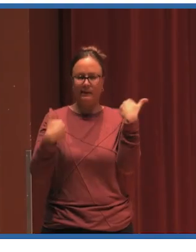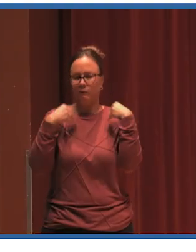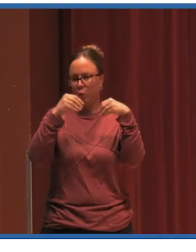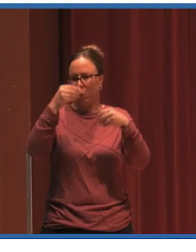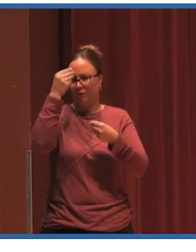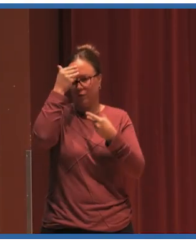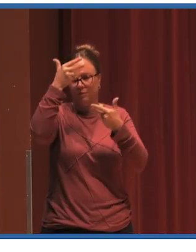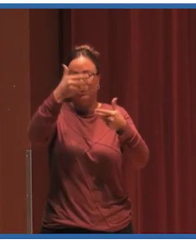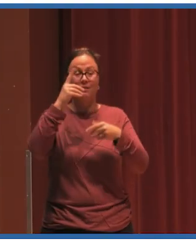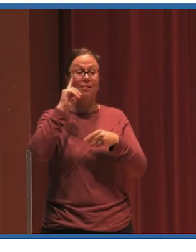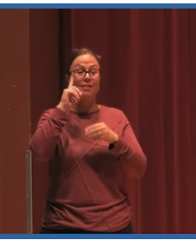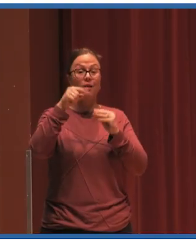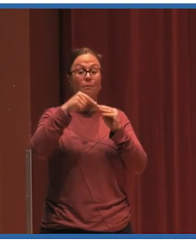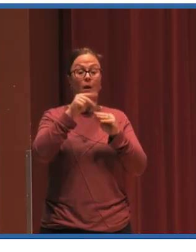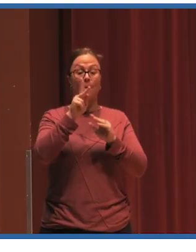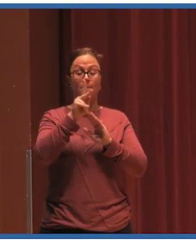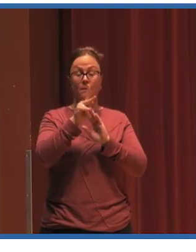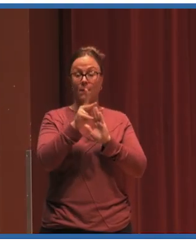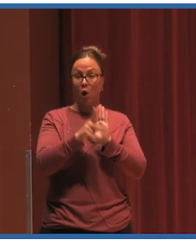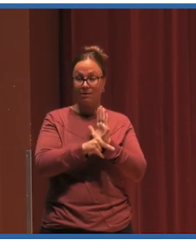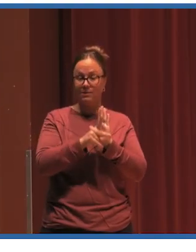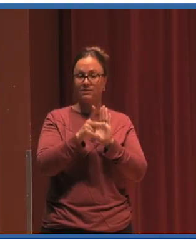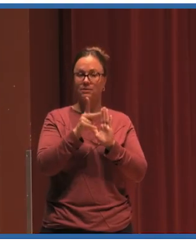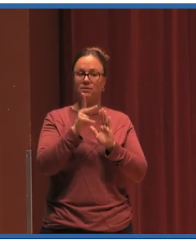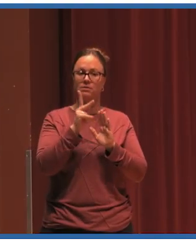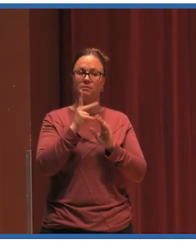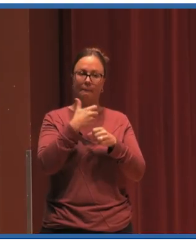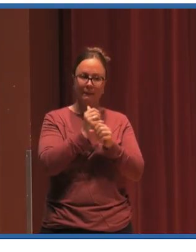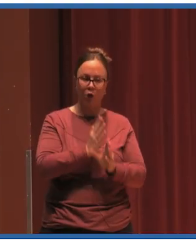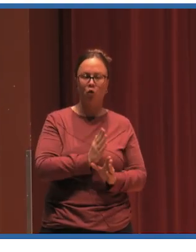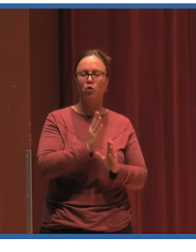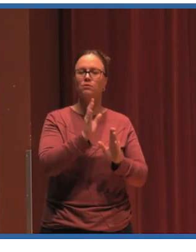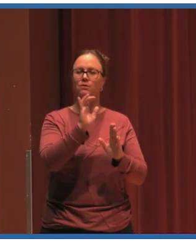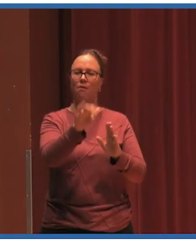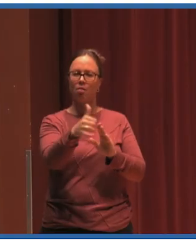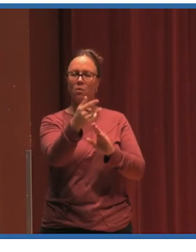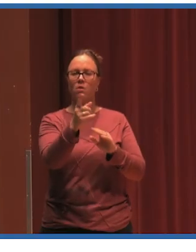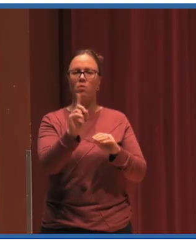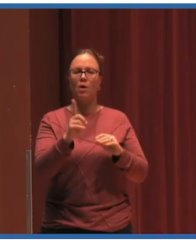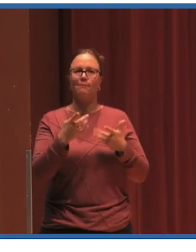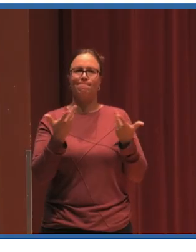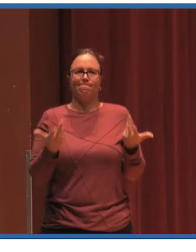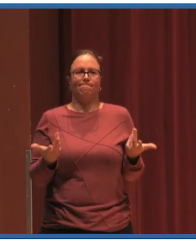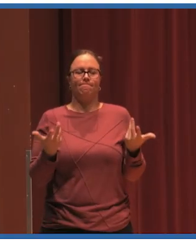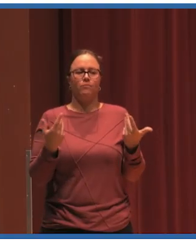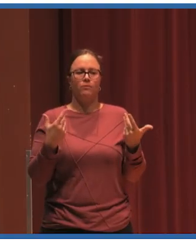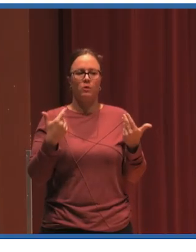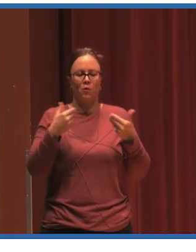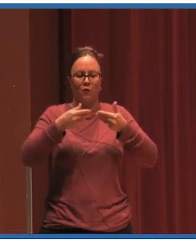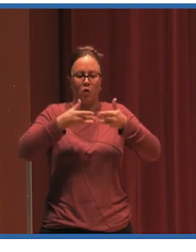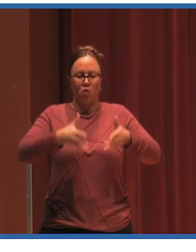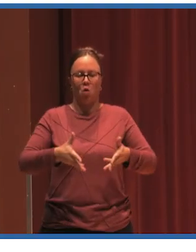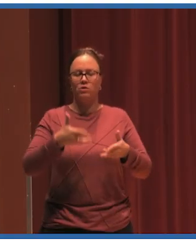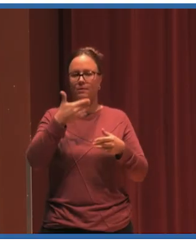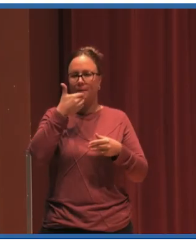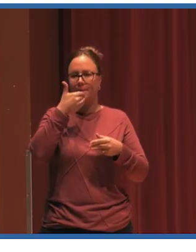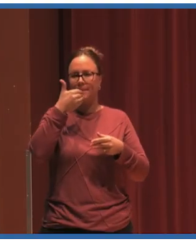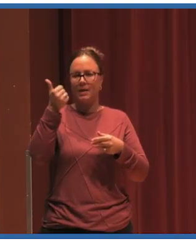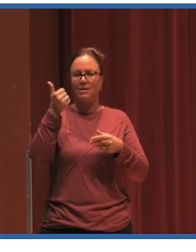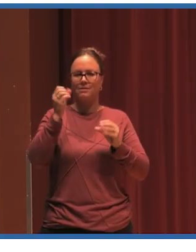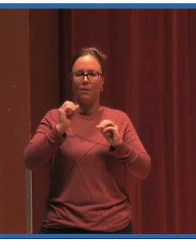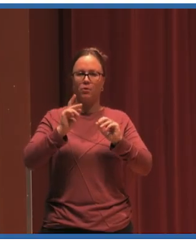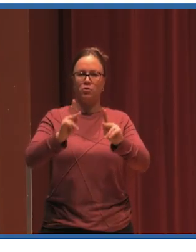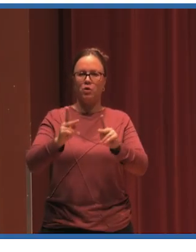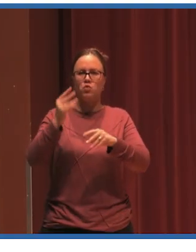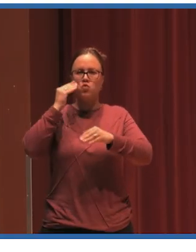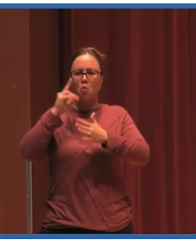and the opportunity during legislative session, that is another ripe one where, unfortunately, we've lost our best line of sight into what's happening with our teens